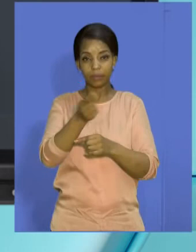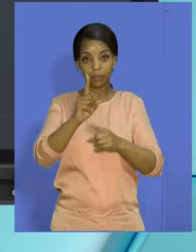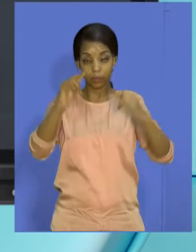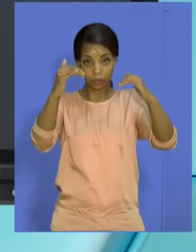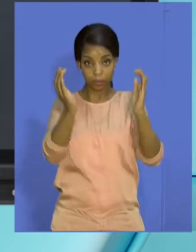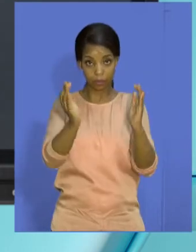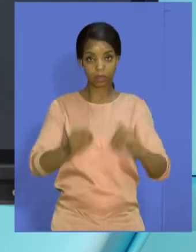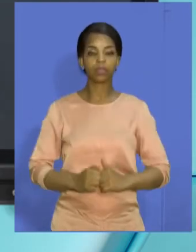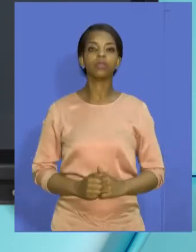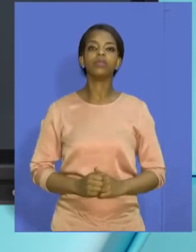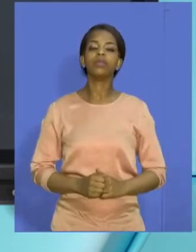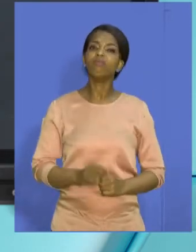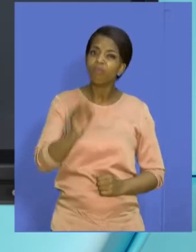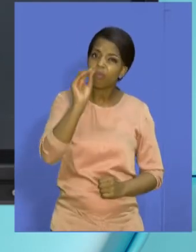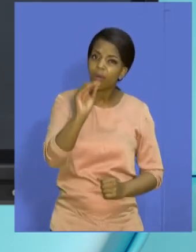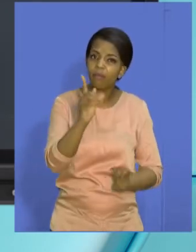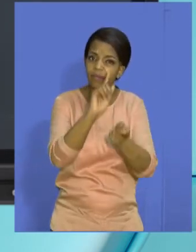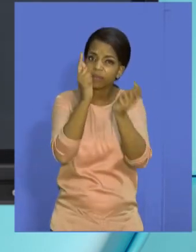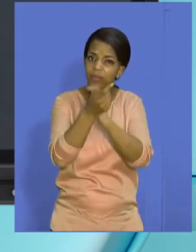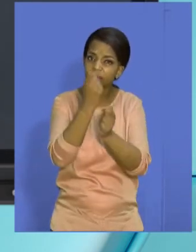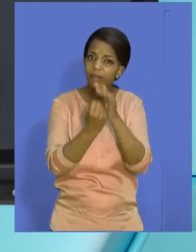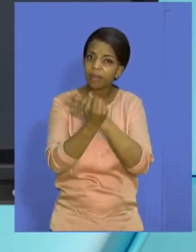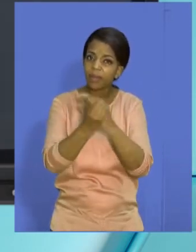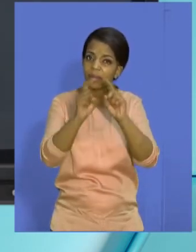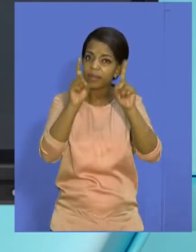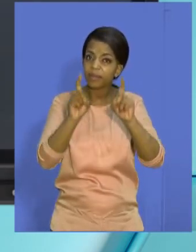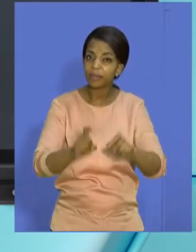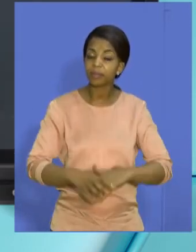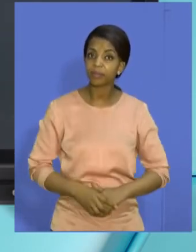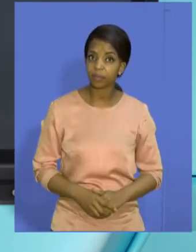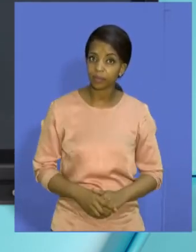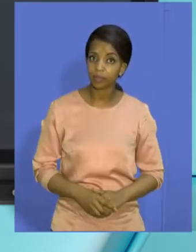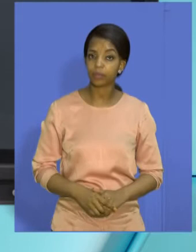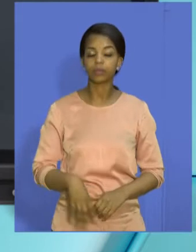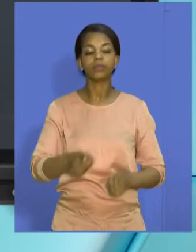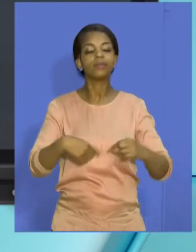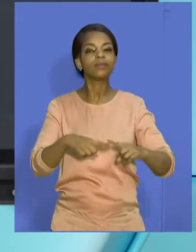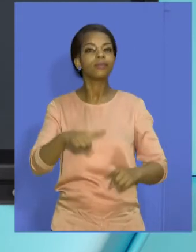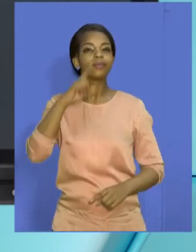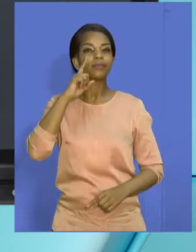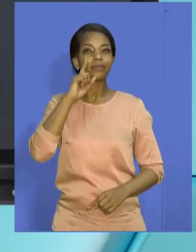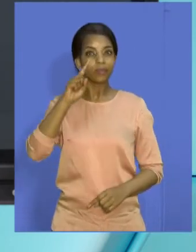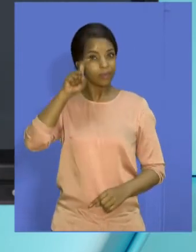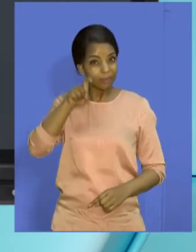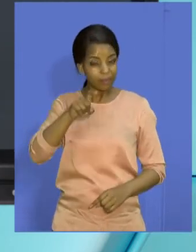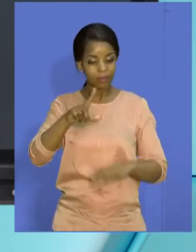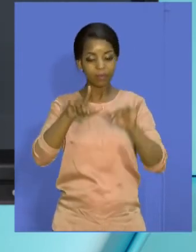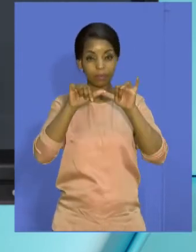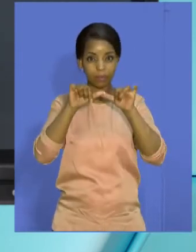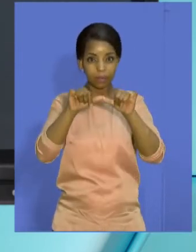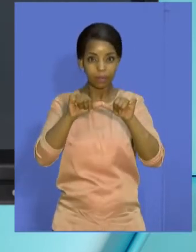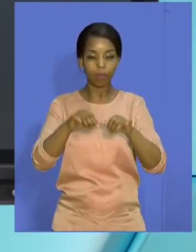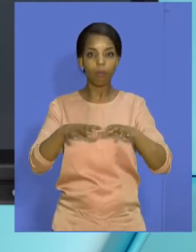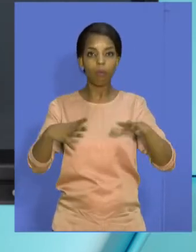rate of change that is taking place here. We're going to look at whether the slope is steep or if there is even